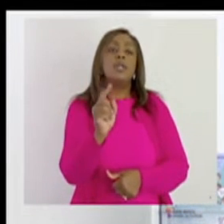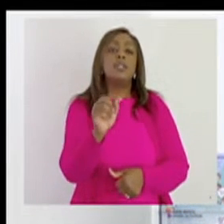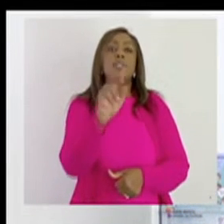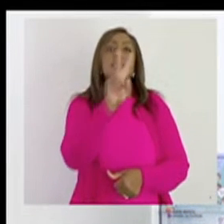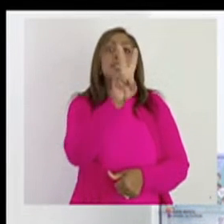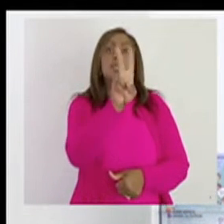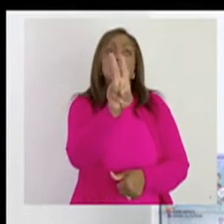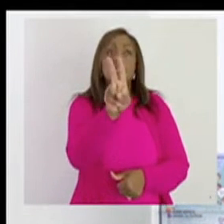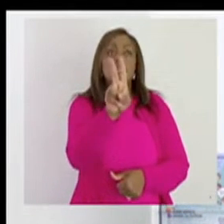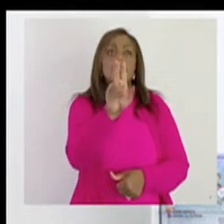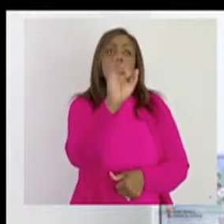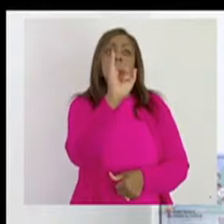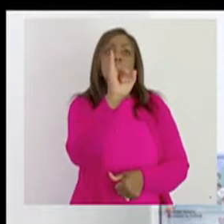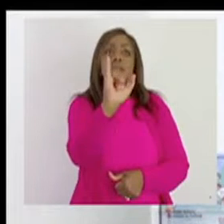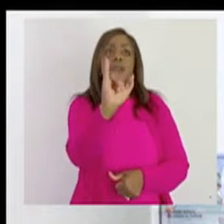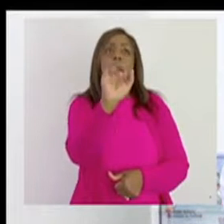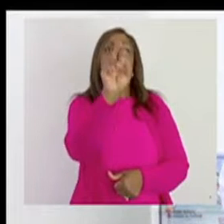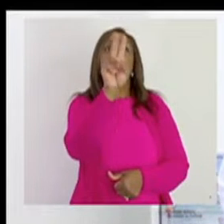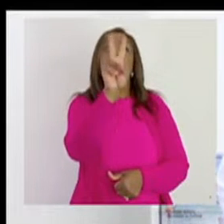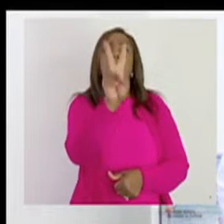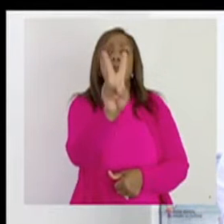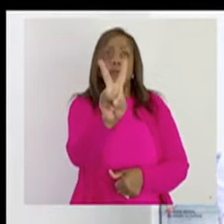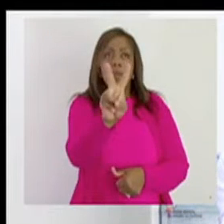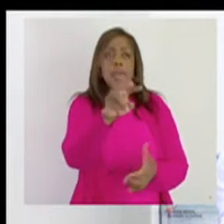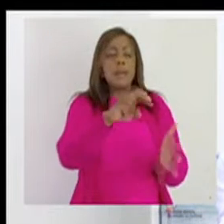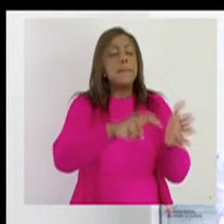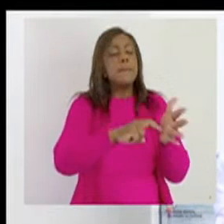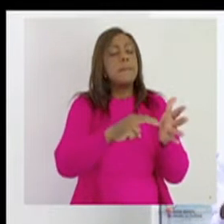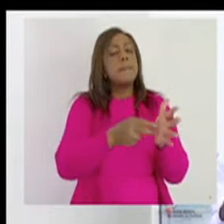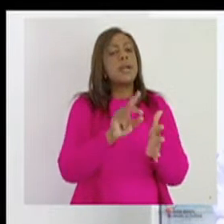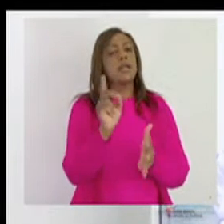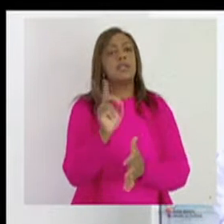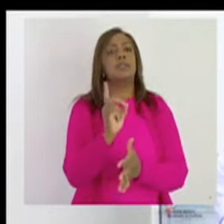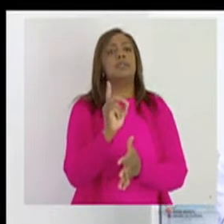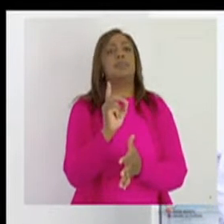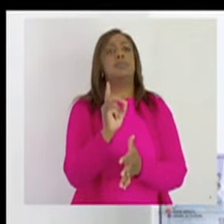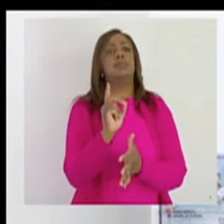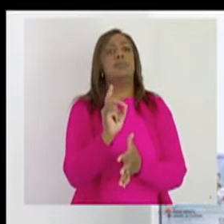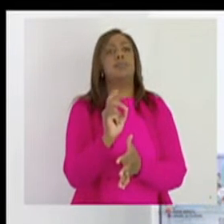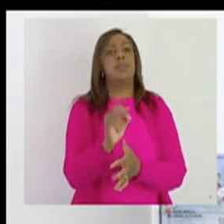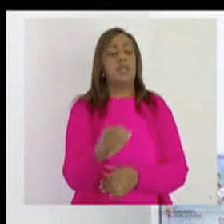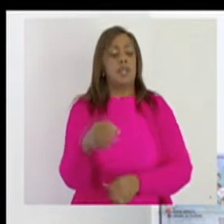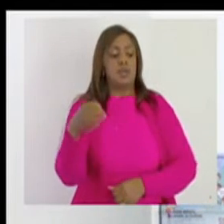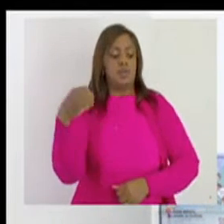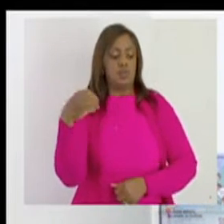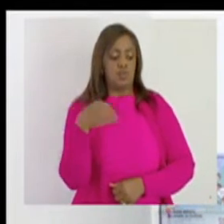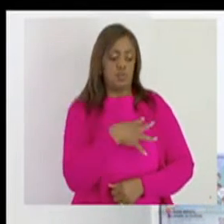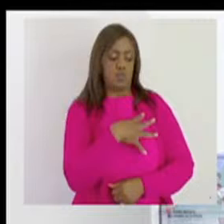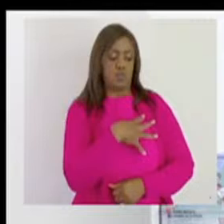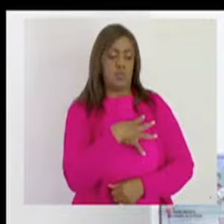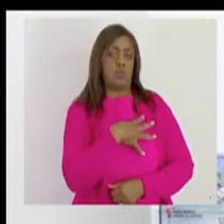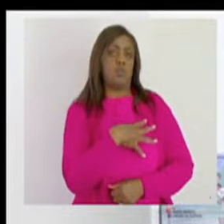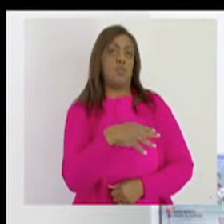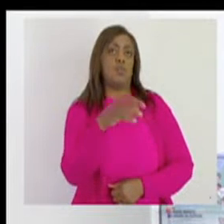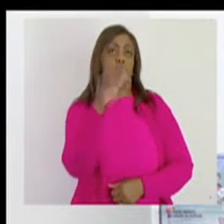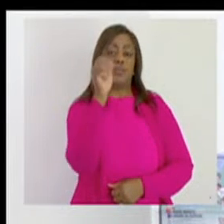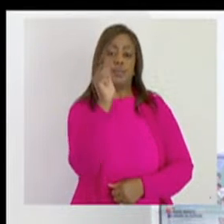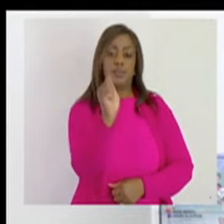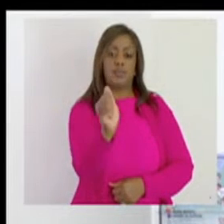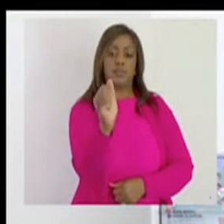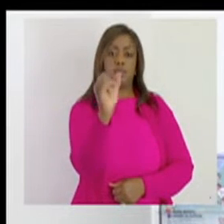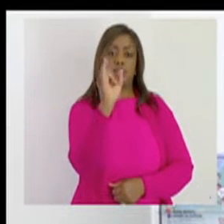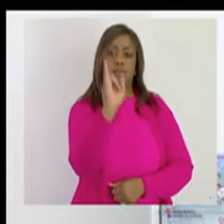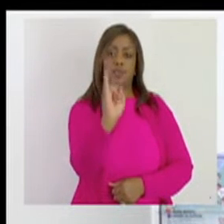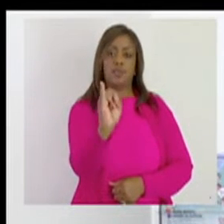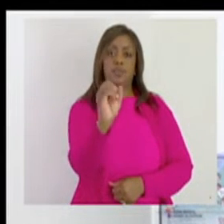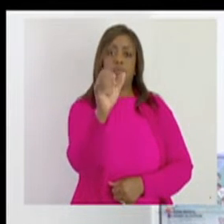HIV. We say that HIV is a human virus that attack and then destroy the body's immune